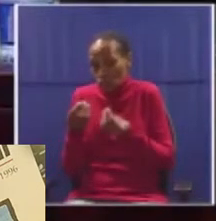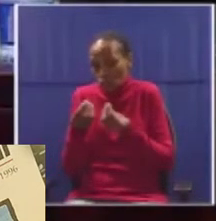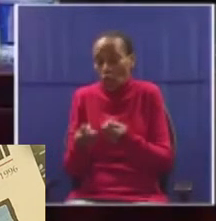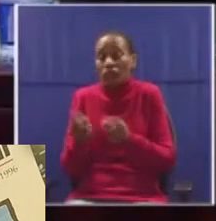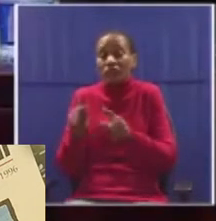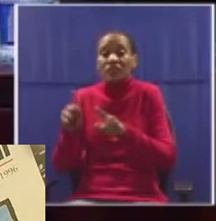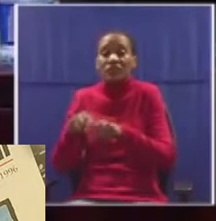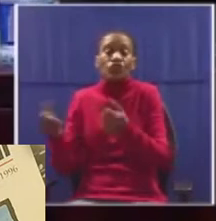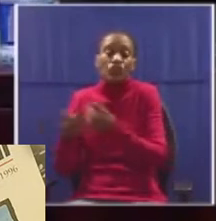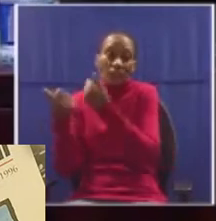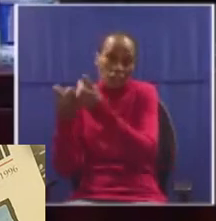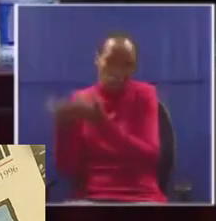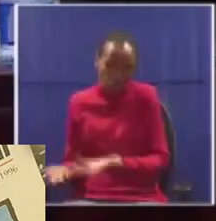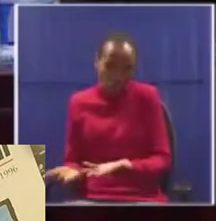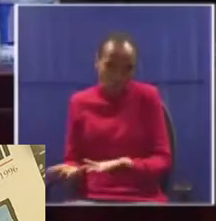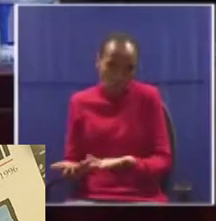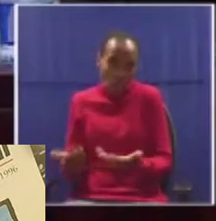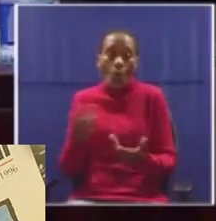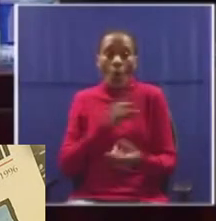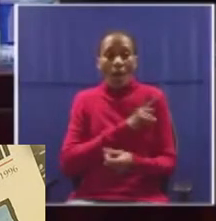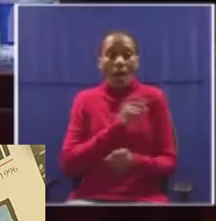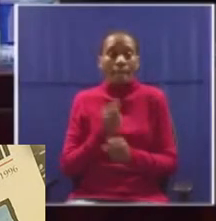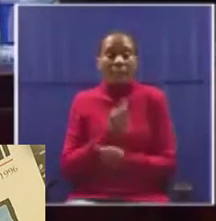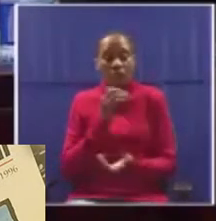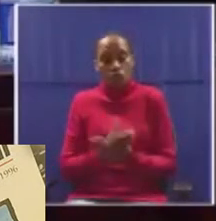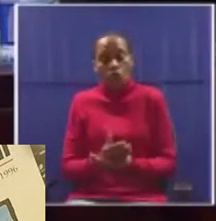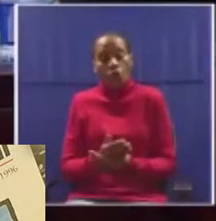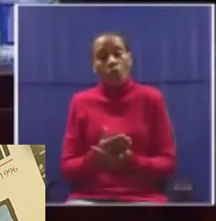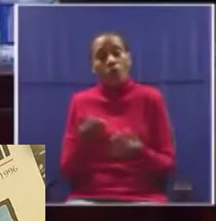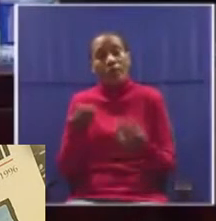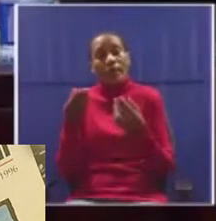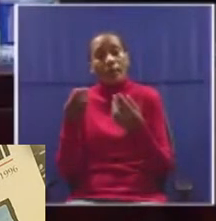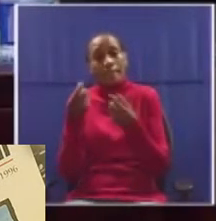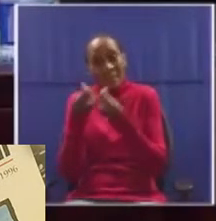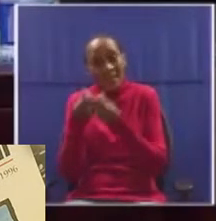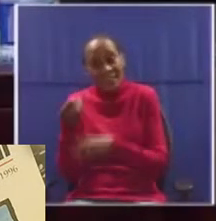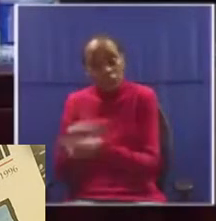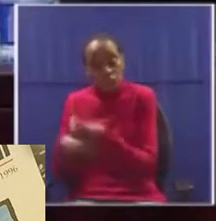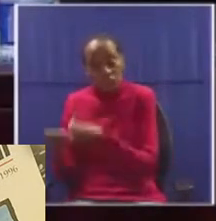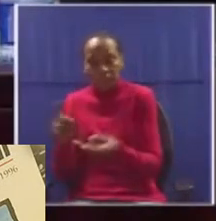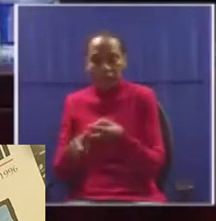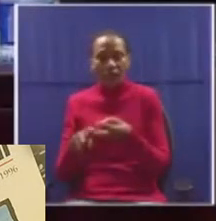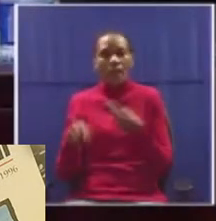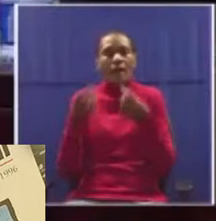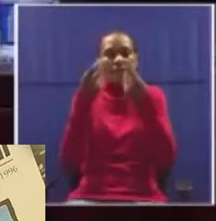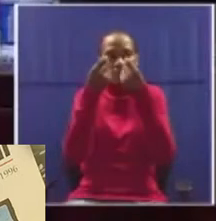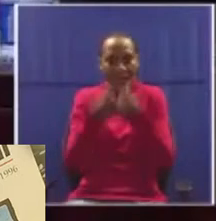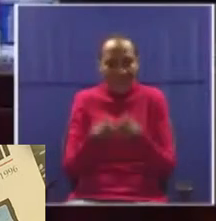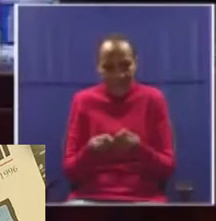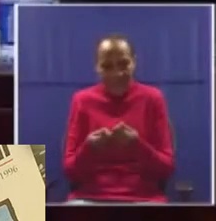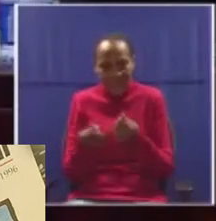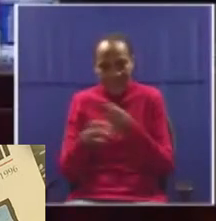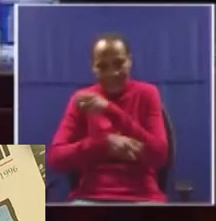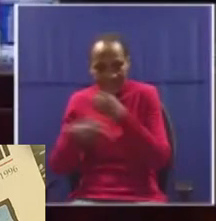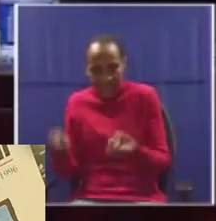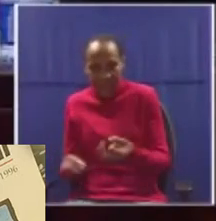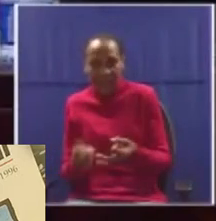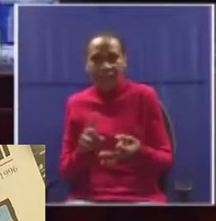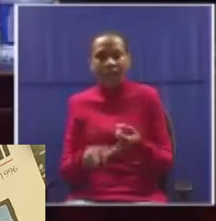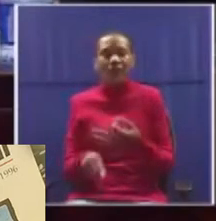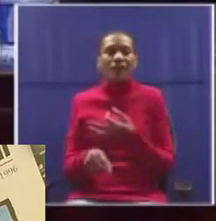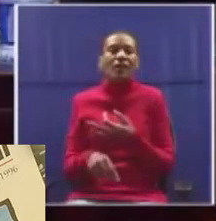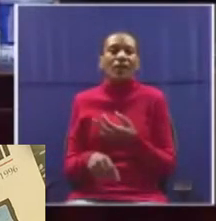in their regimes to counter money laundering terrorist financing and